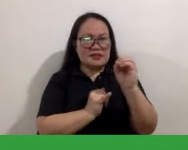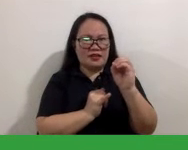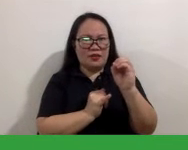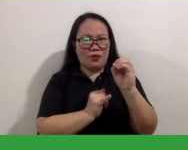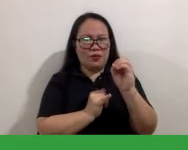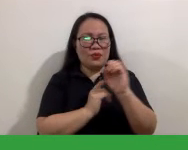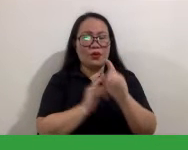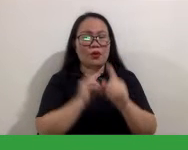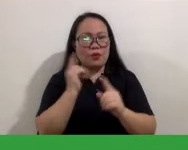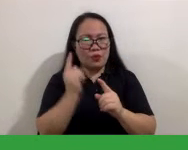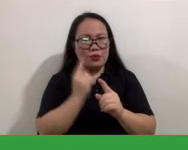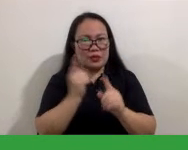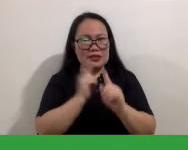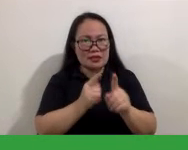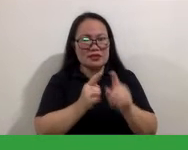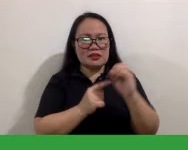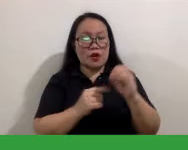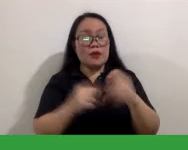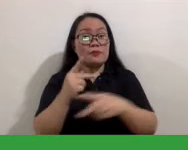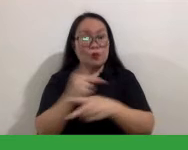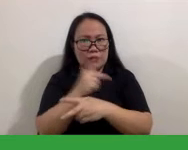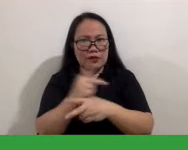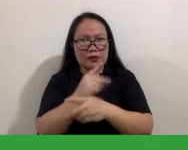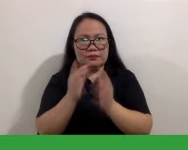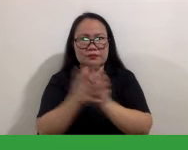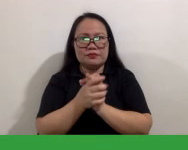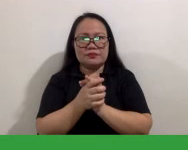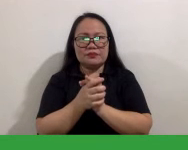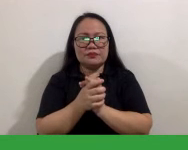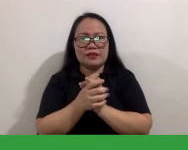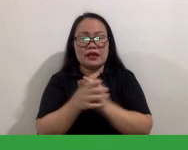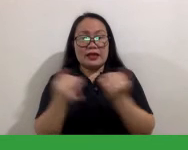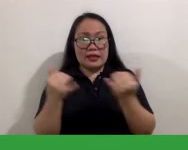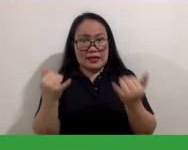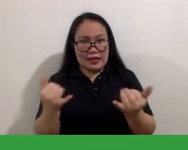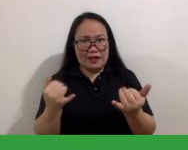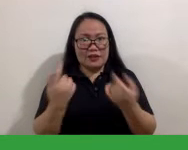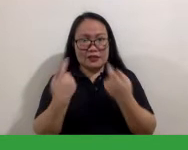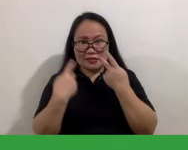product niya is always 0. Okay, let's